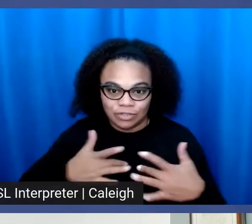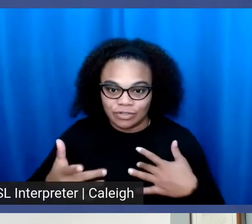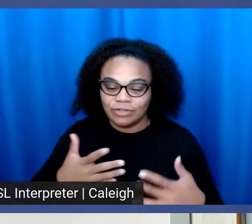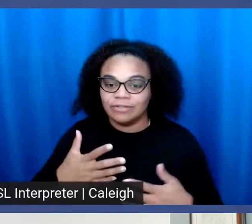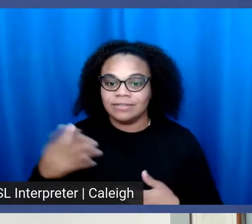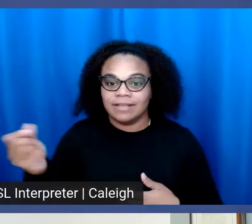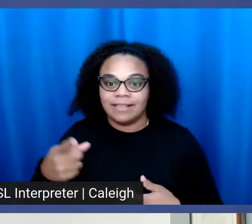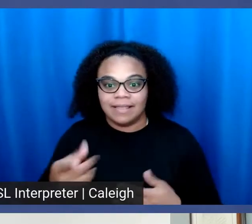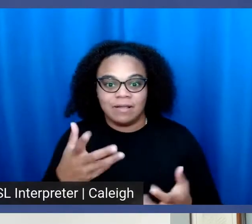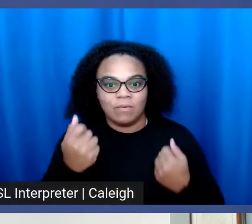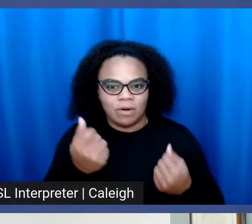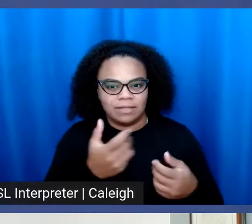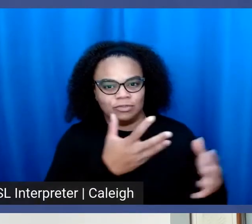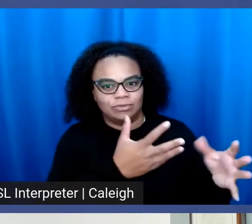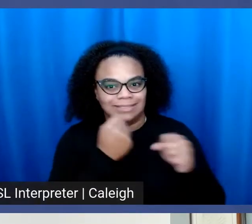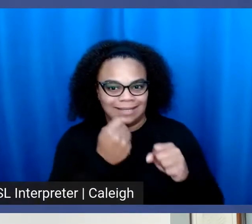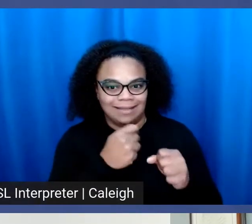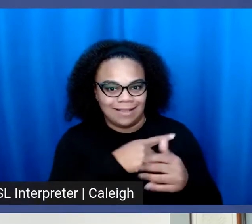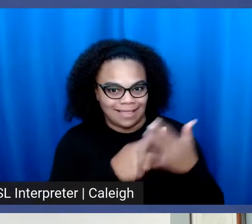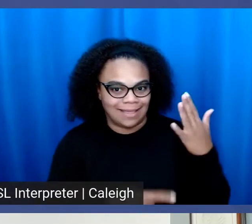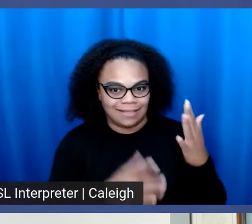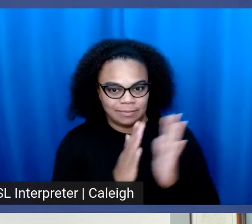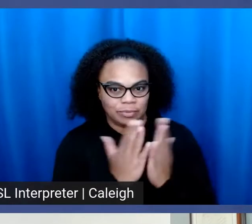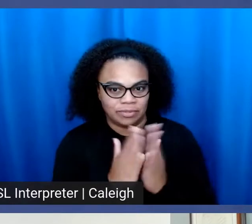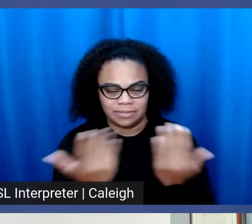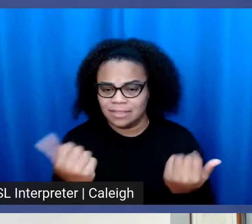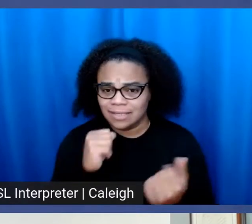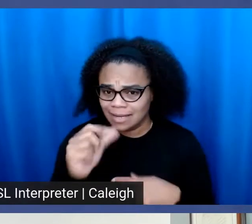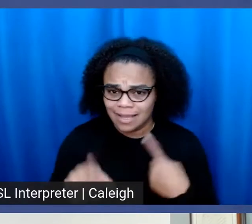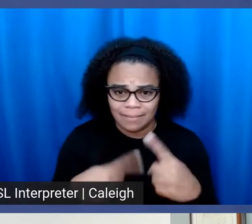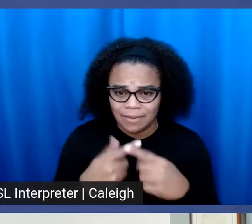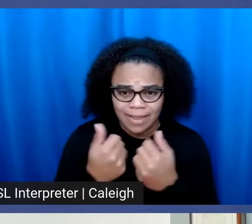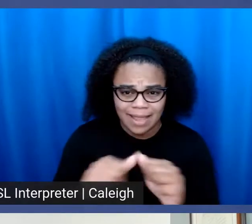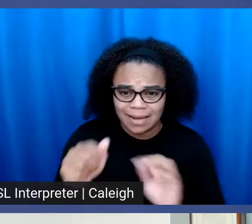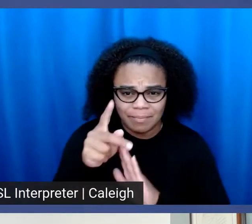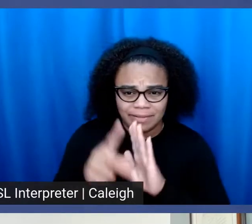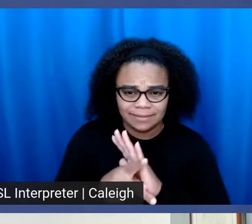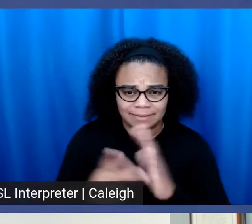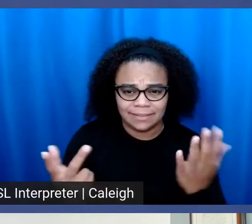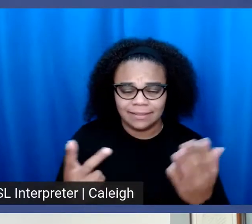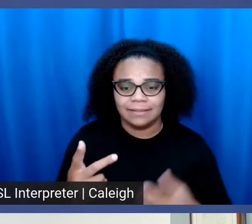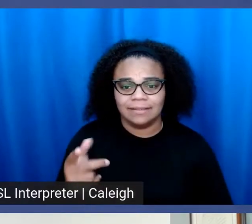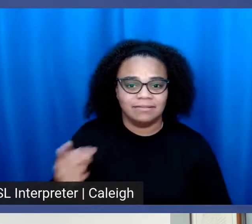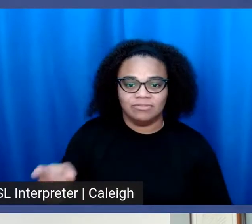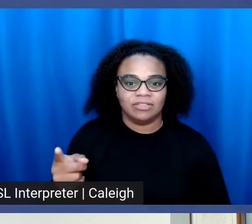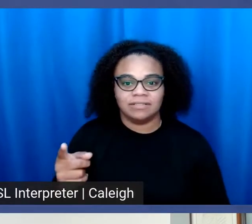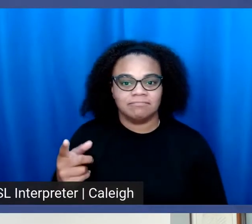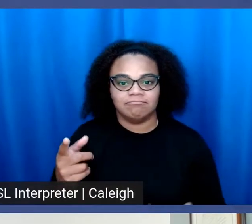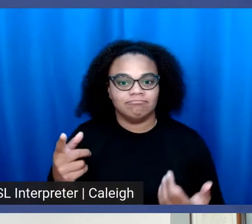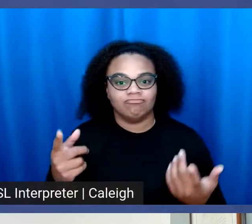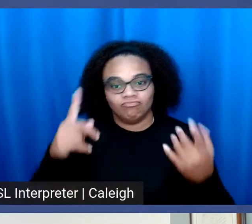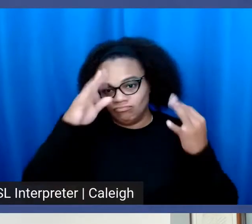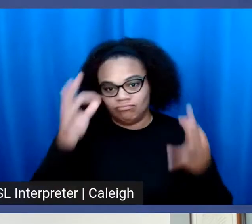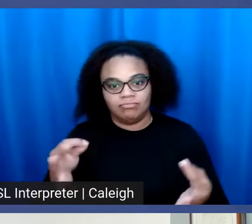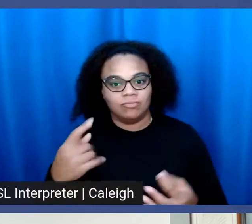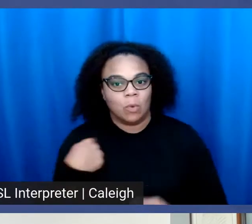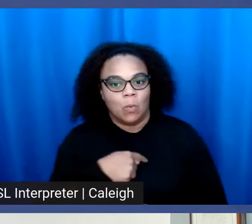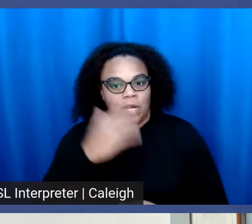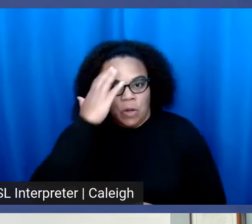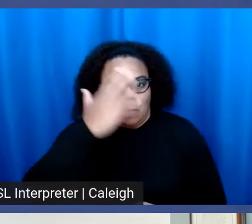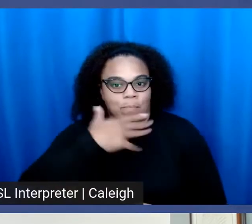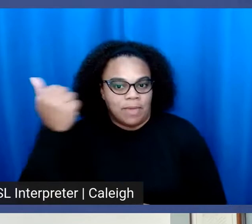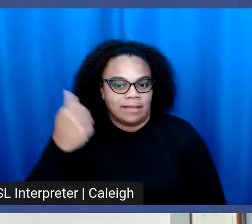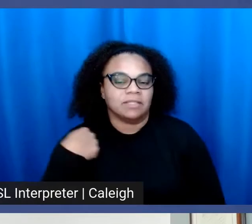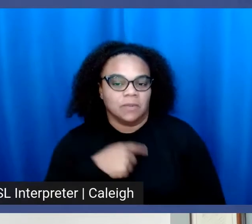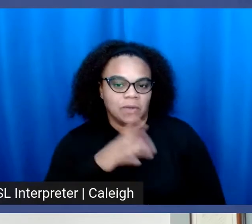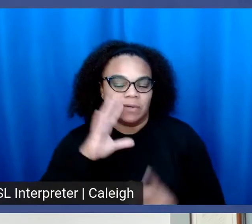vigilante censorship. Wasn't according to any policy, was really top down. We know best. We'll decide for you what you can read. And that's that. So